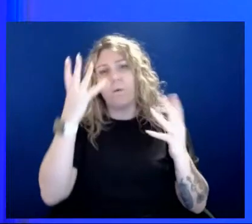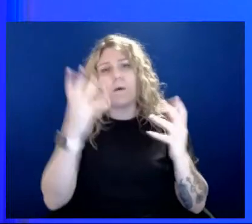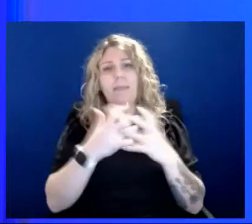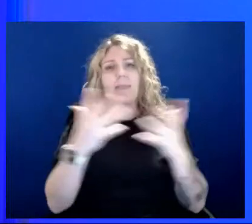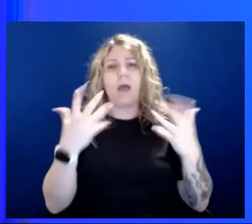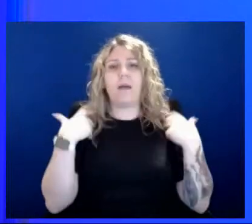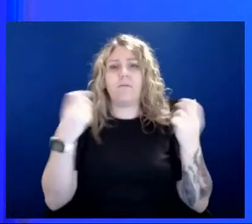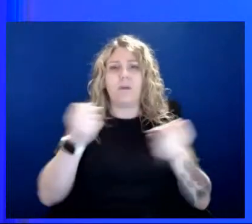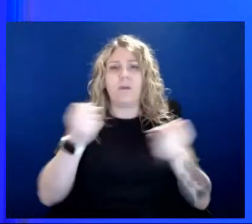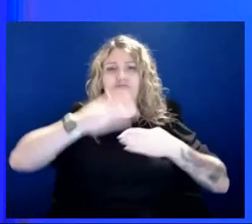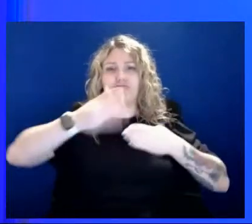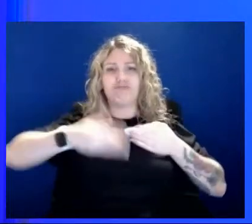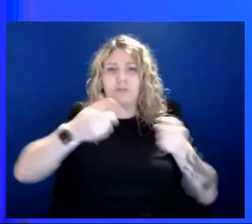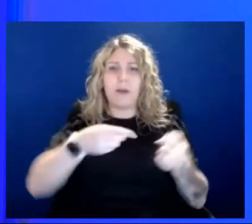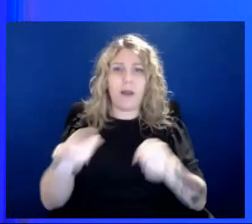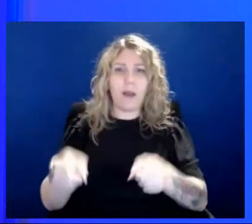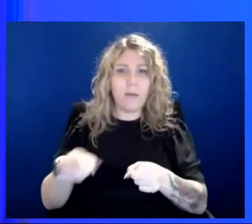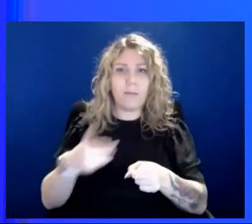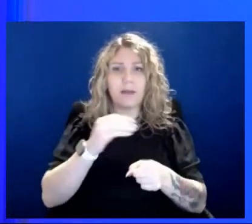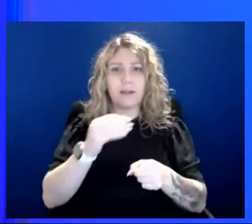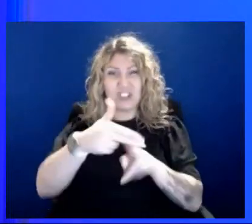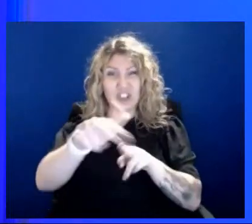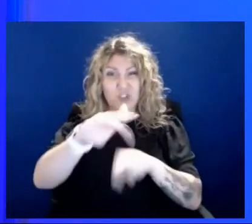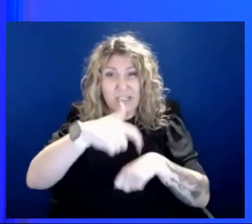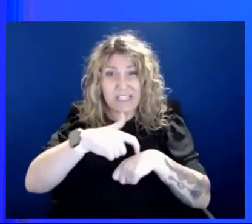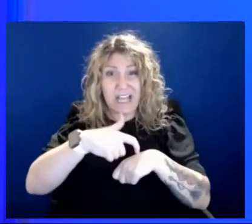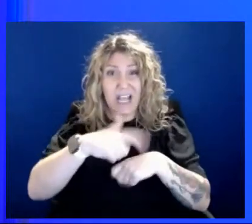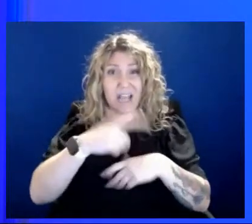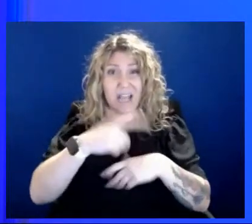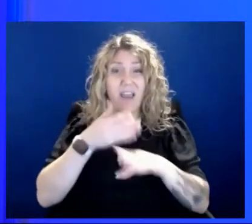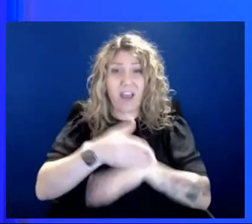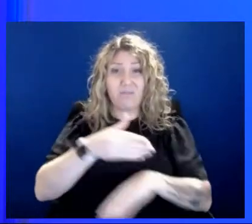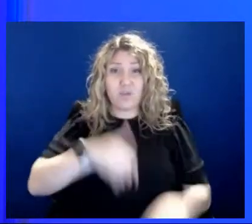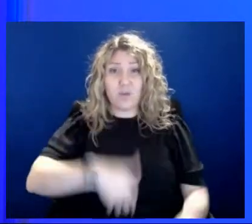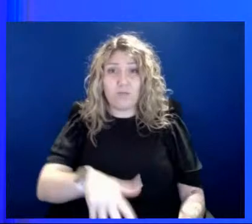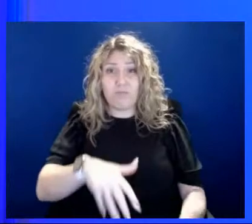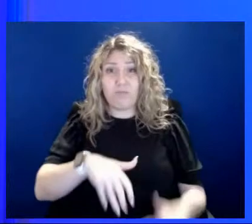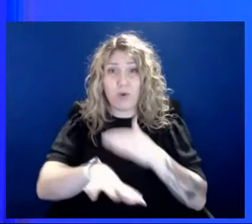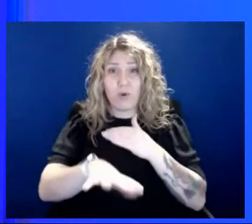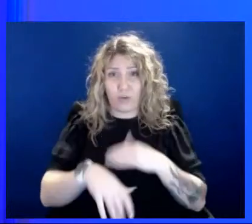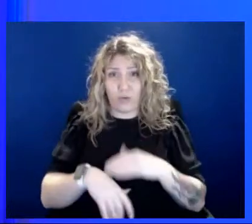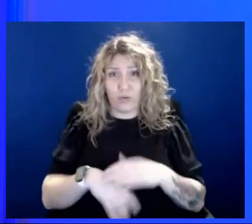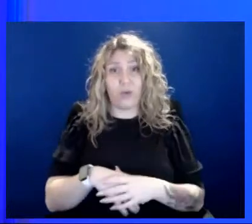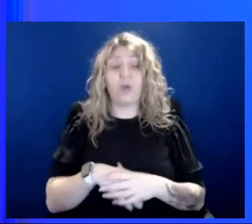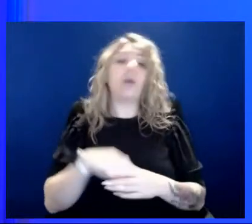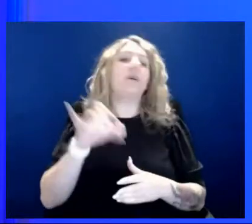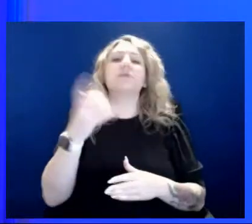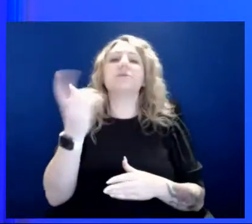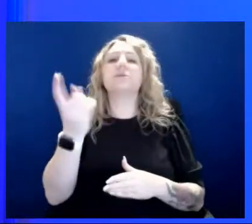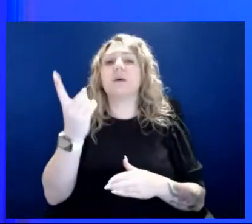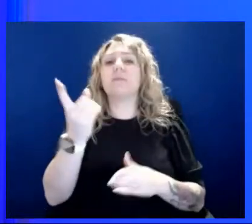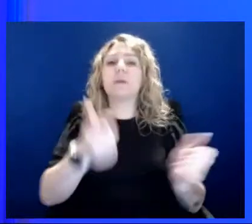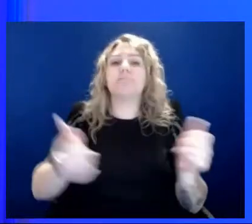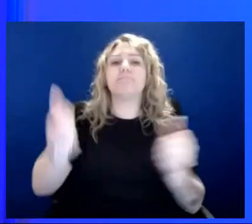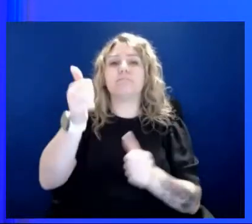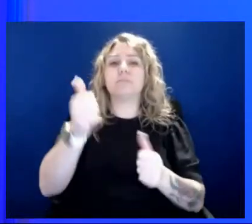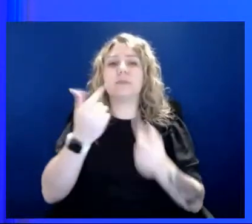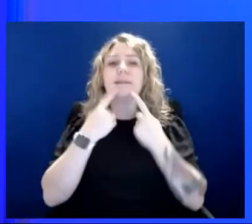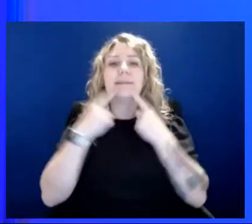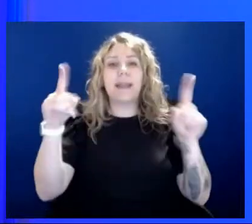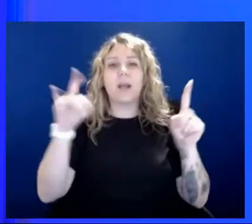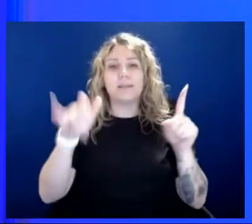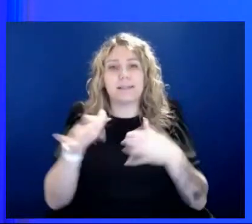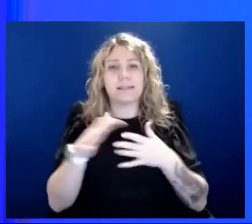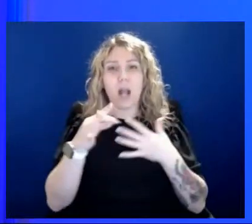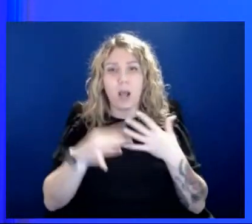that occur in a relatively short period after birth, and that's something that the administration did just announce that is going to be an option still